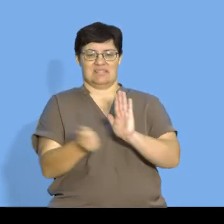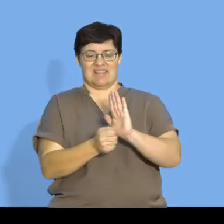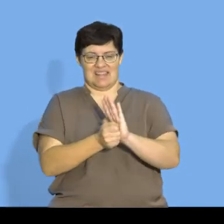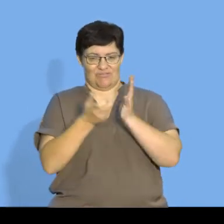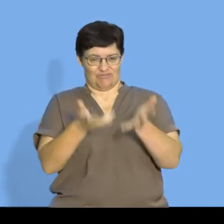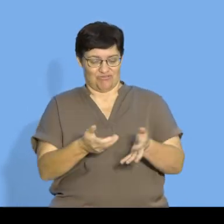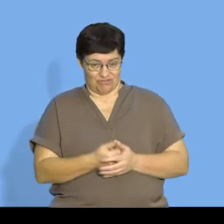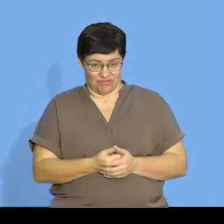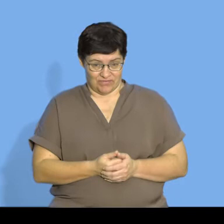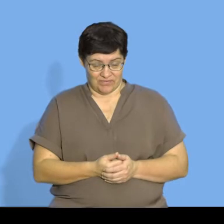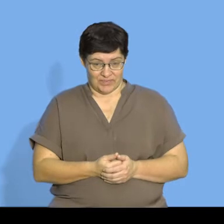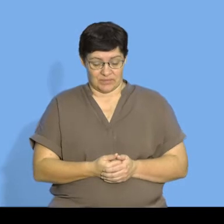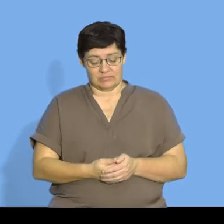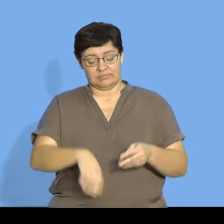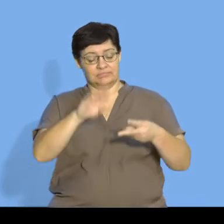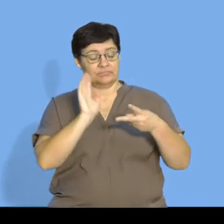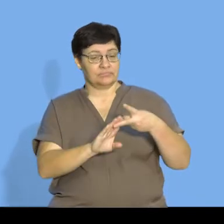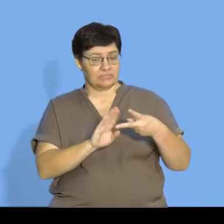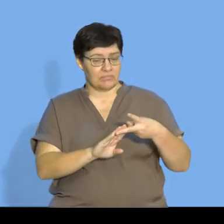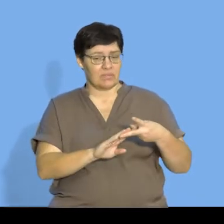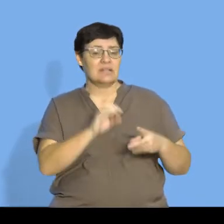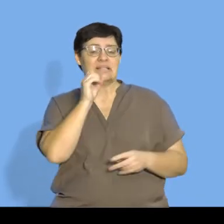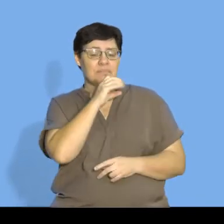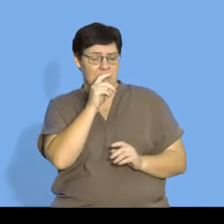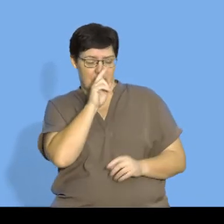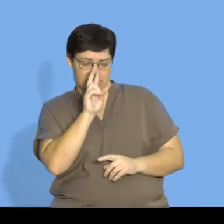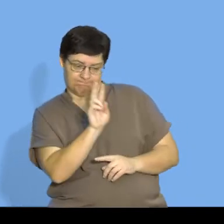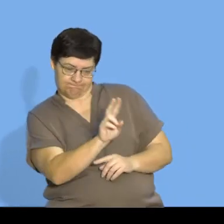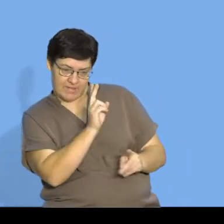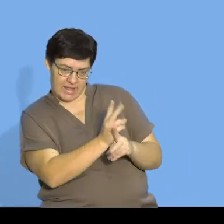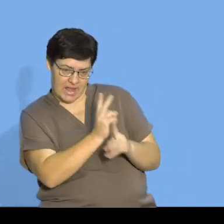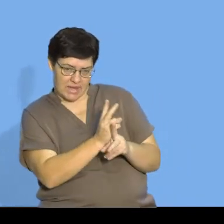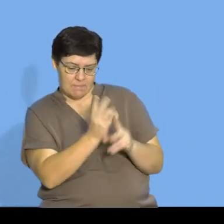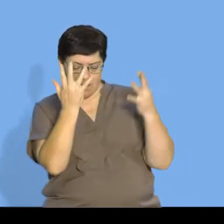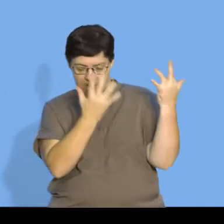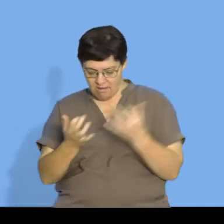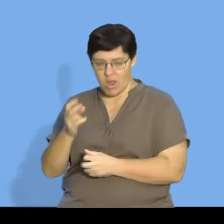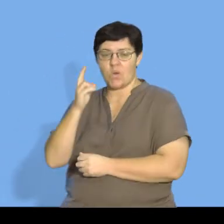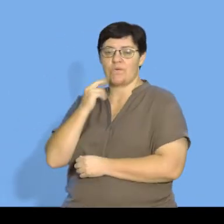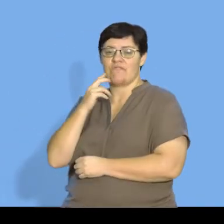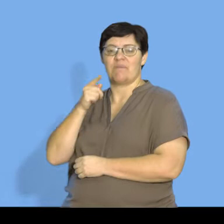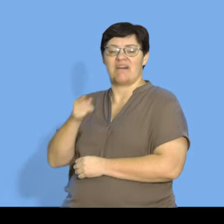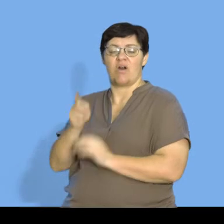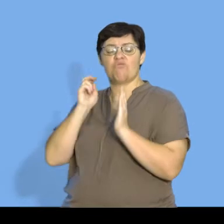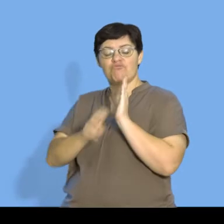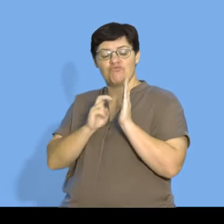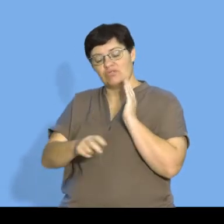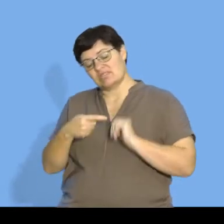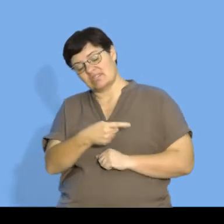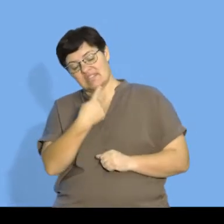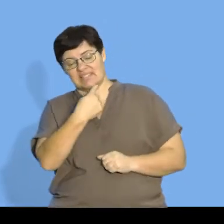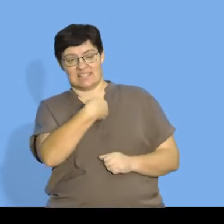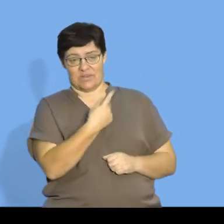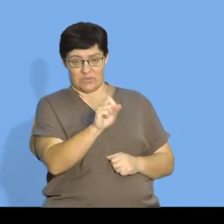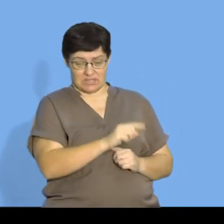sale. Clear. Then I look at my September sale again in order to calculate my November figure. Once again, I look